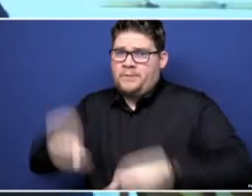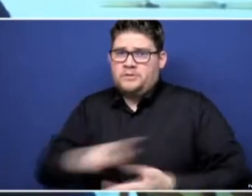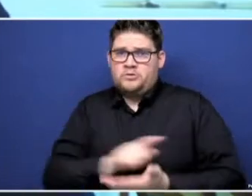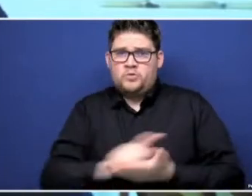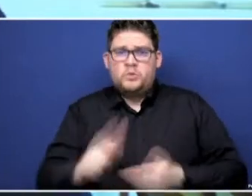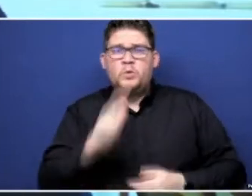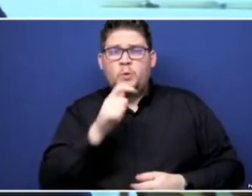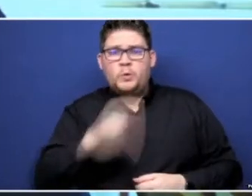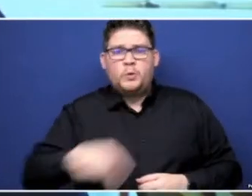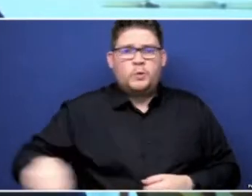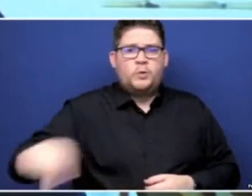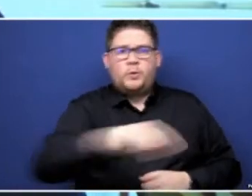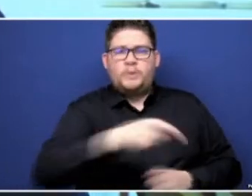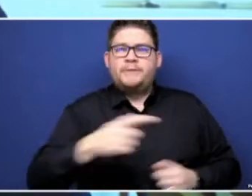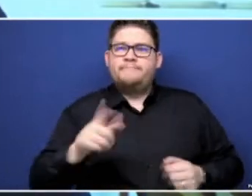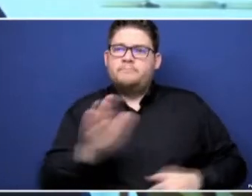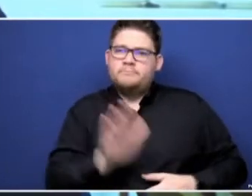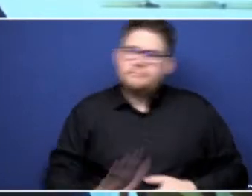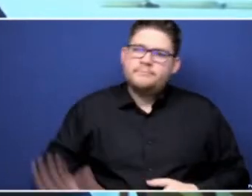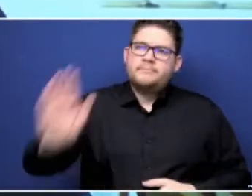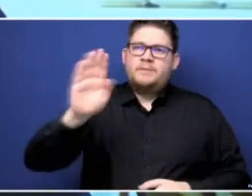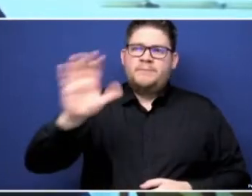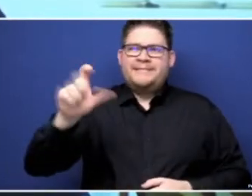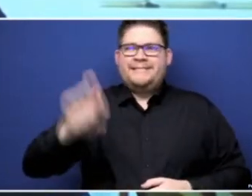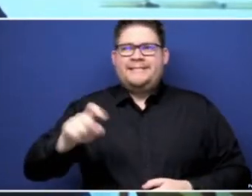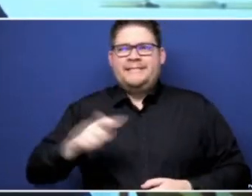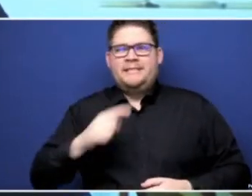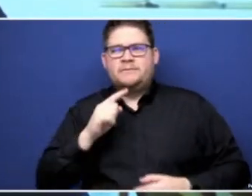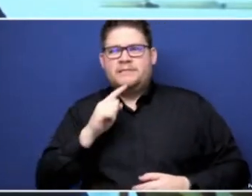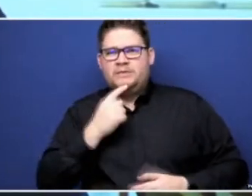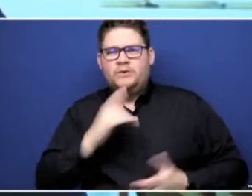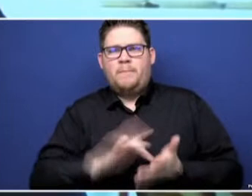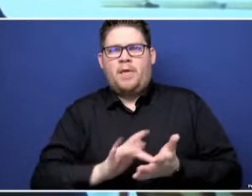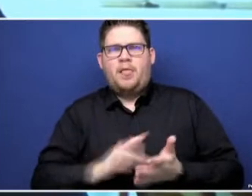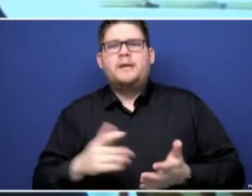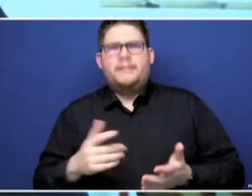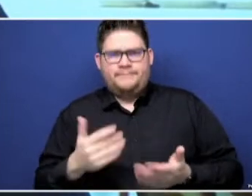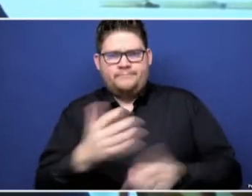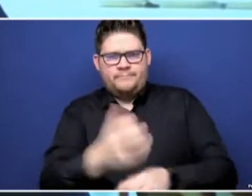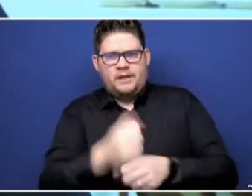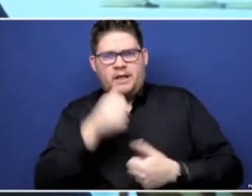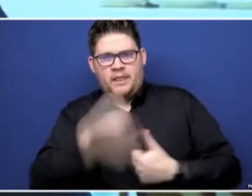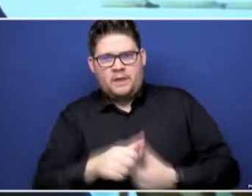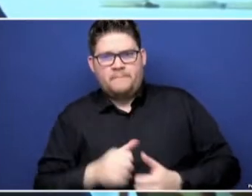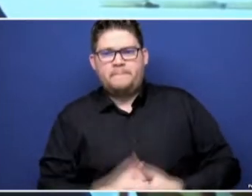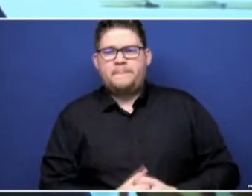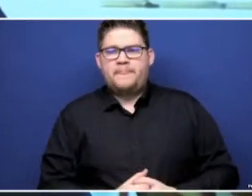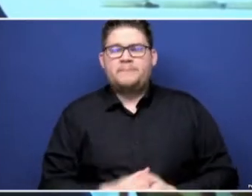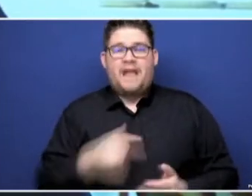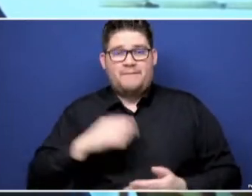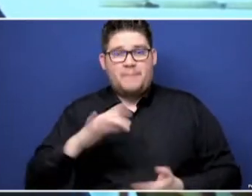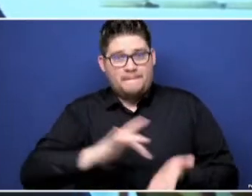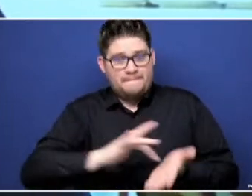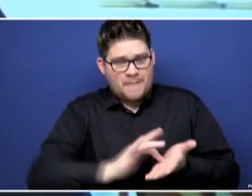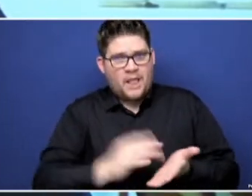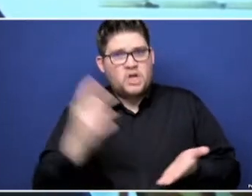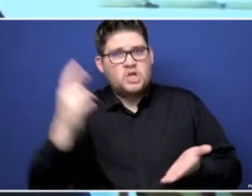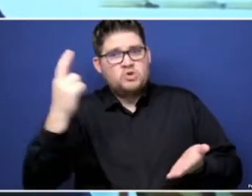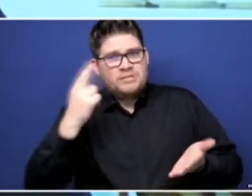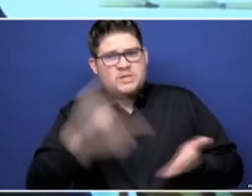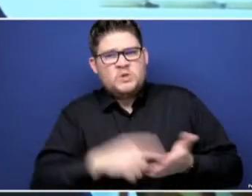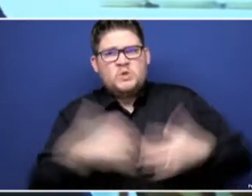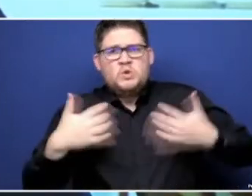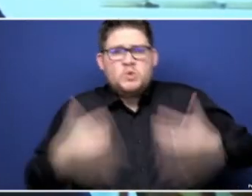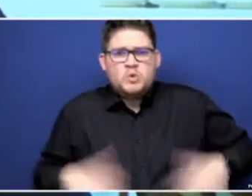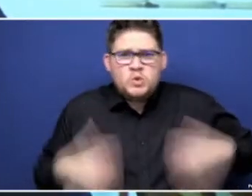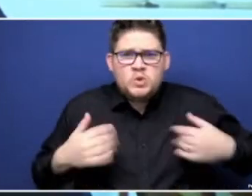go online to see if they can register for a vaccination. And for the small number of people that may not find that